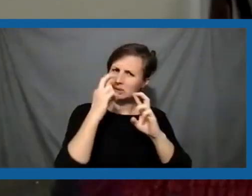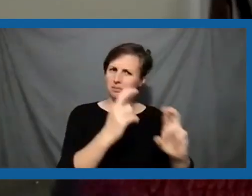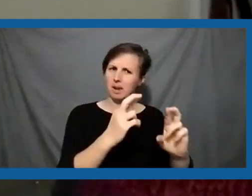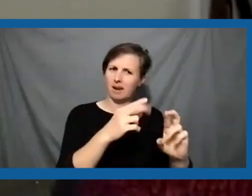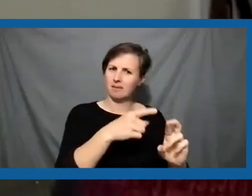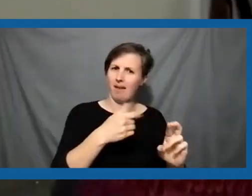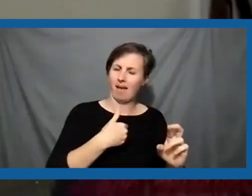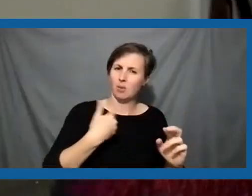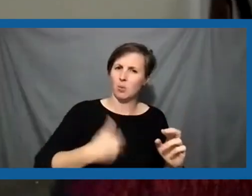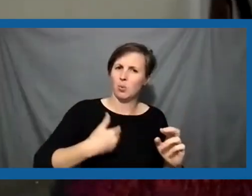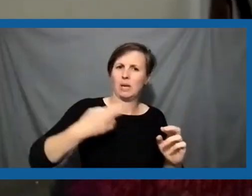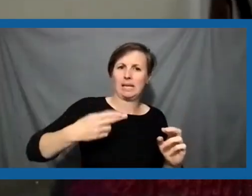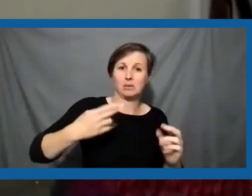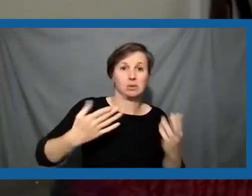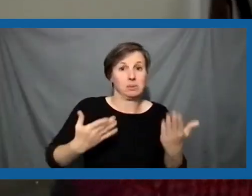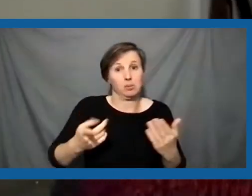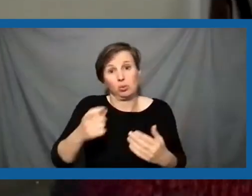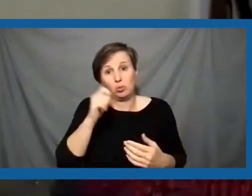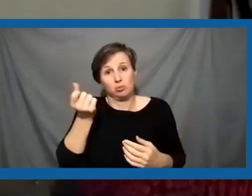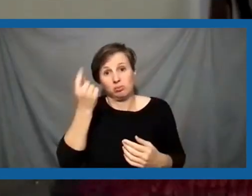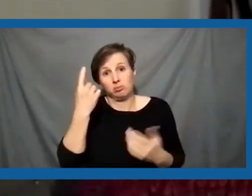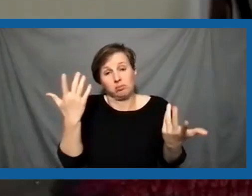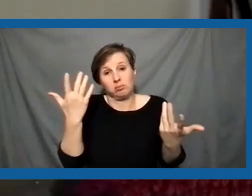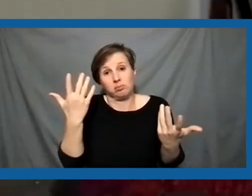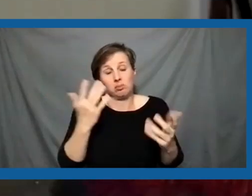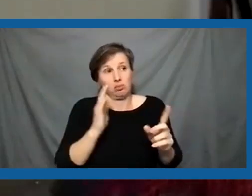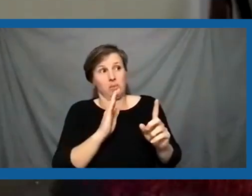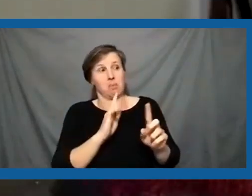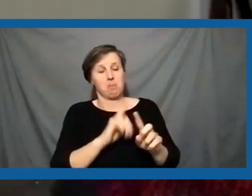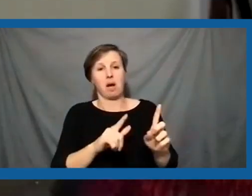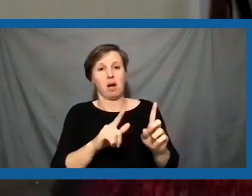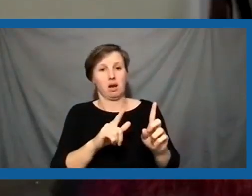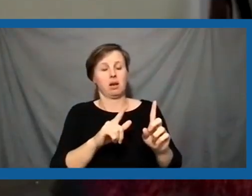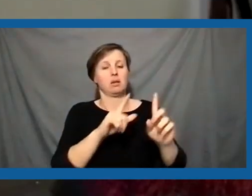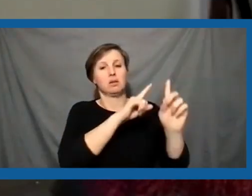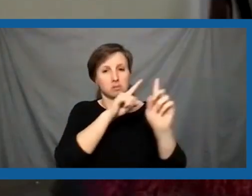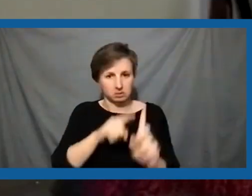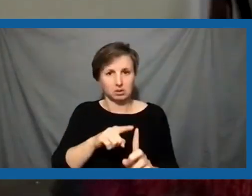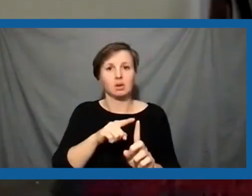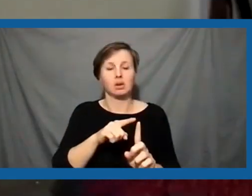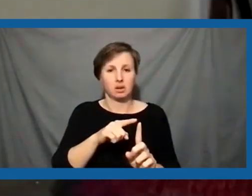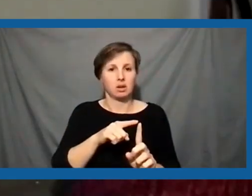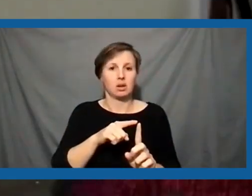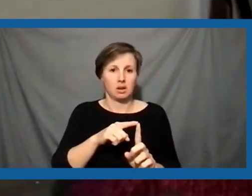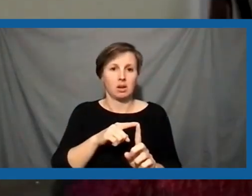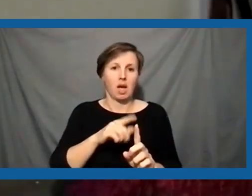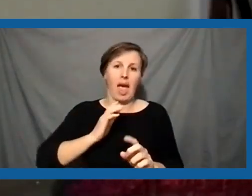of history there that you may not understand. But, you know, at the end of the day, our tribal communities will respect